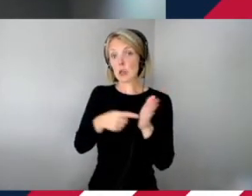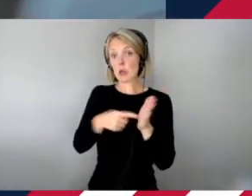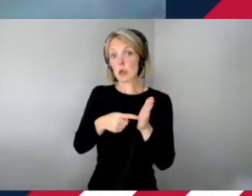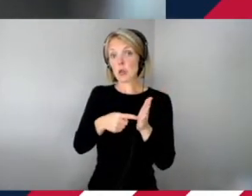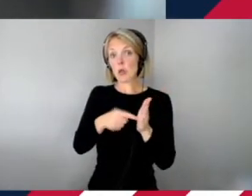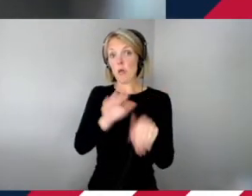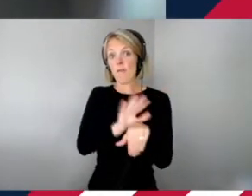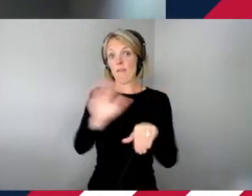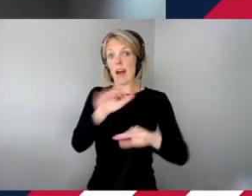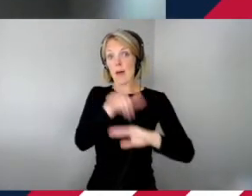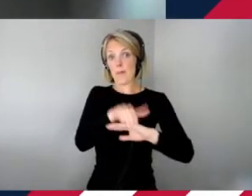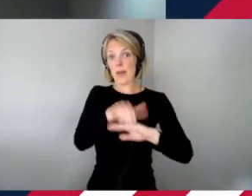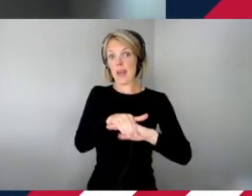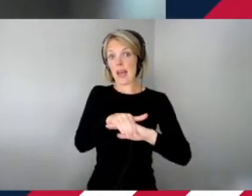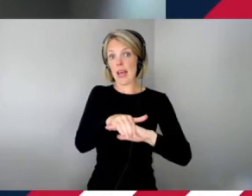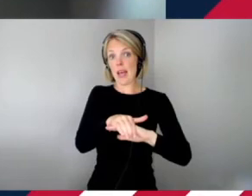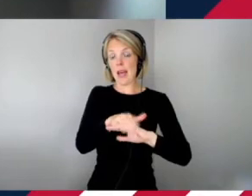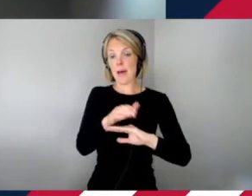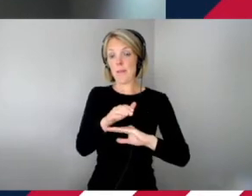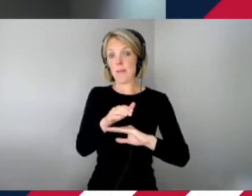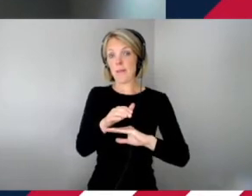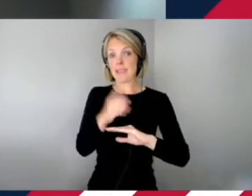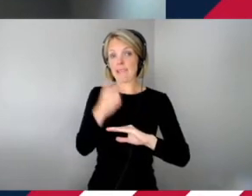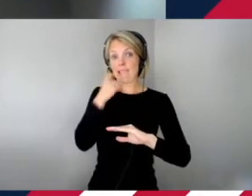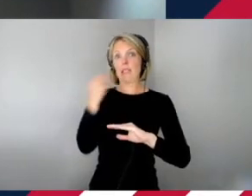p.m. this past Monday.